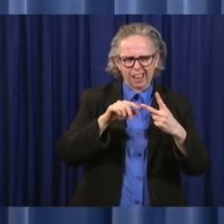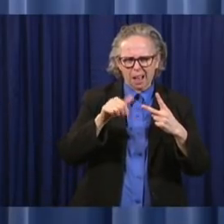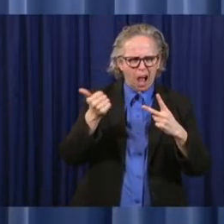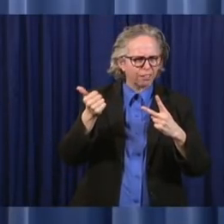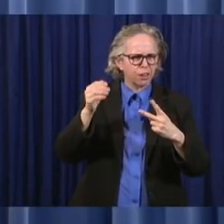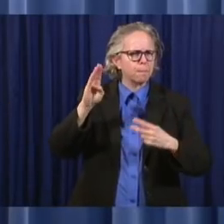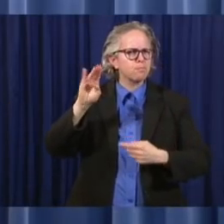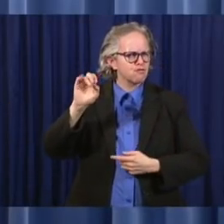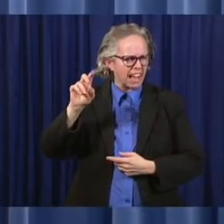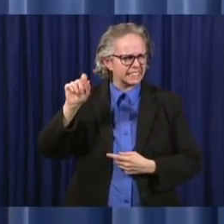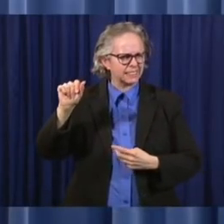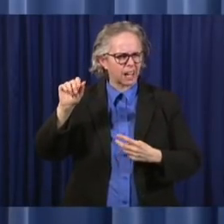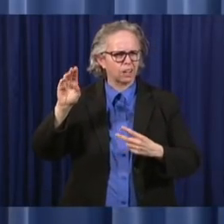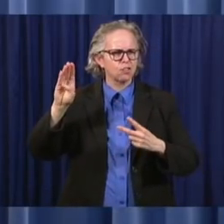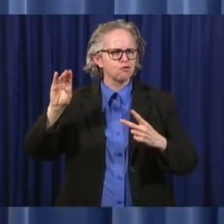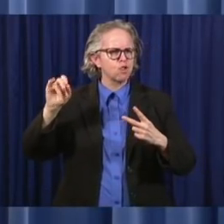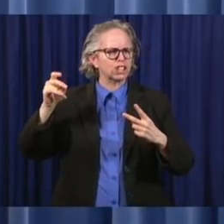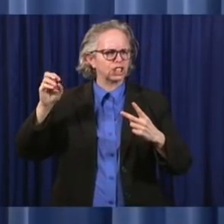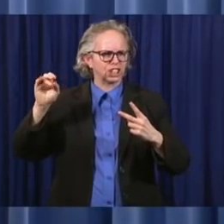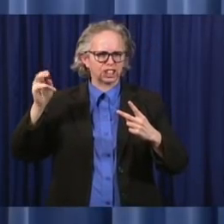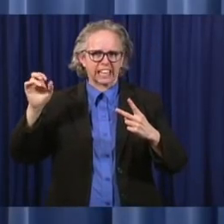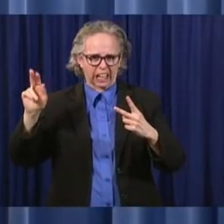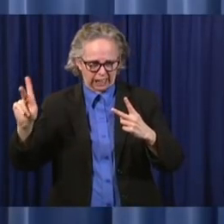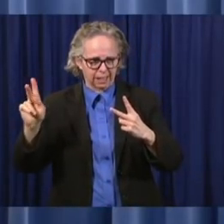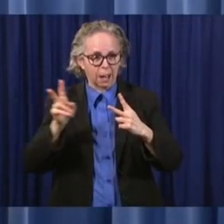Ashland University graduates.